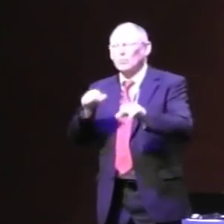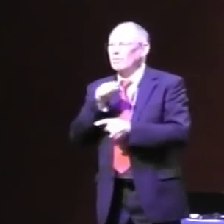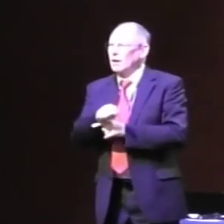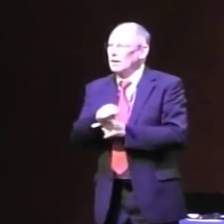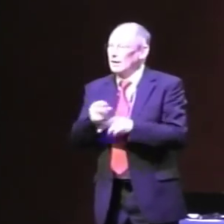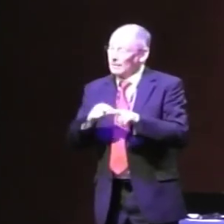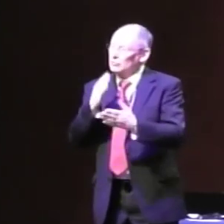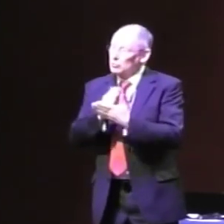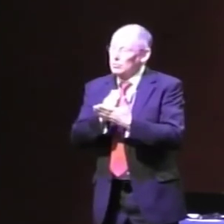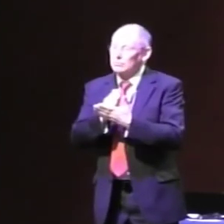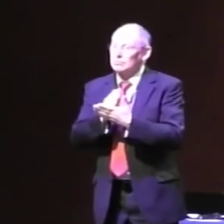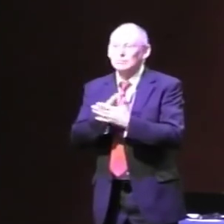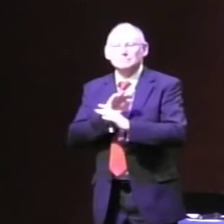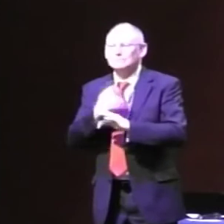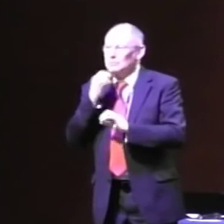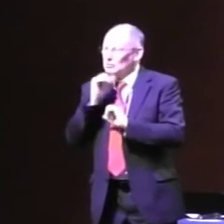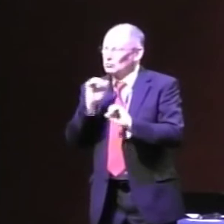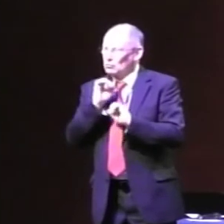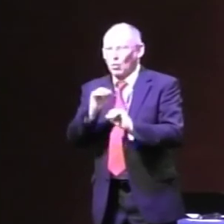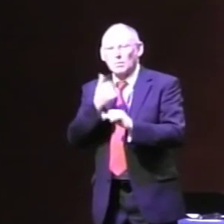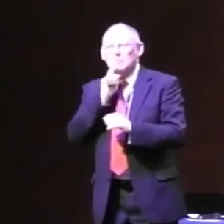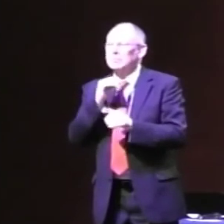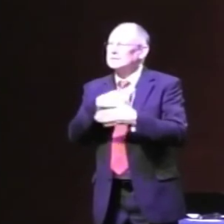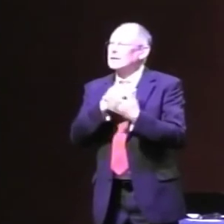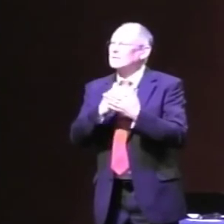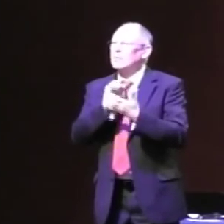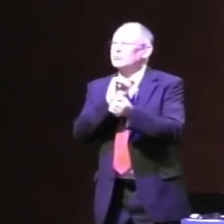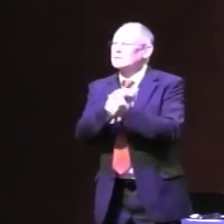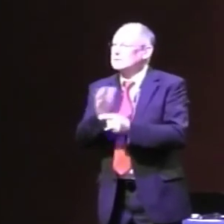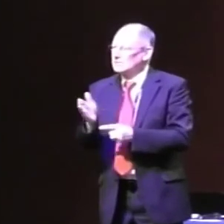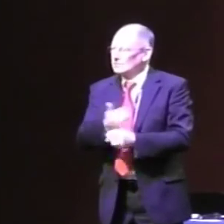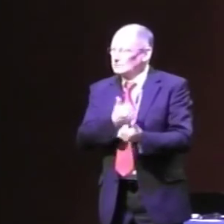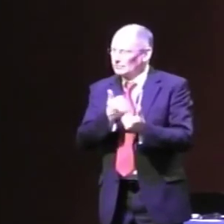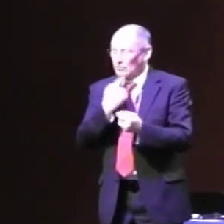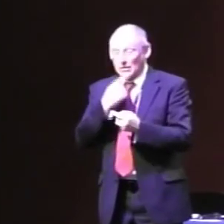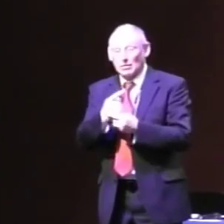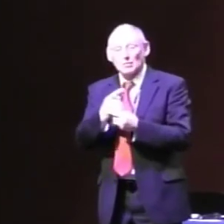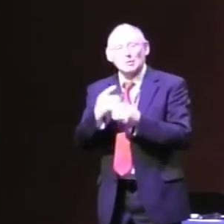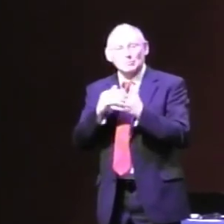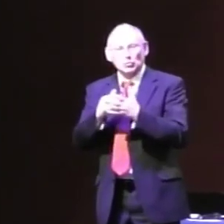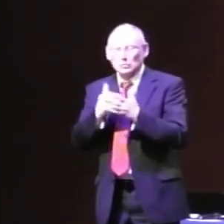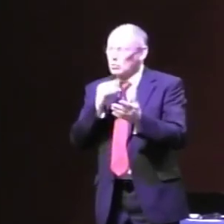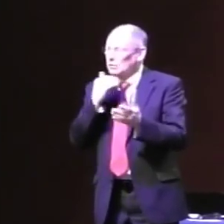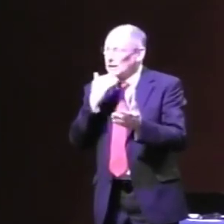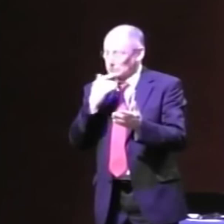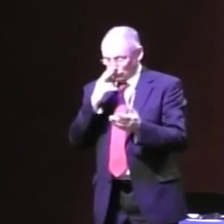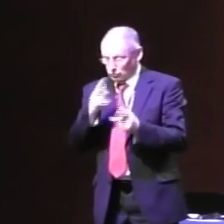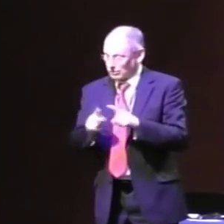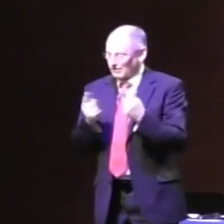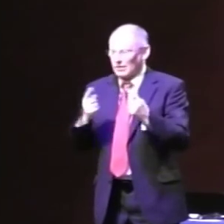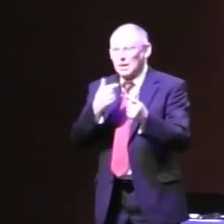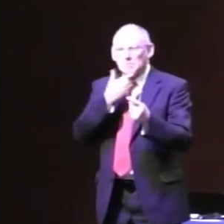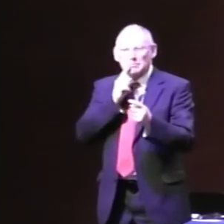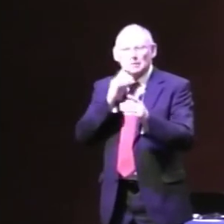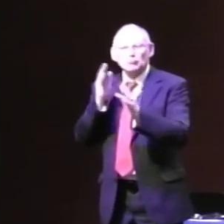circumstance. But it is simply not the position we are facing in the public sector prisons. In a motion to Congress, it does not adequately seek to differentiate between public